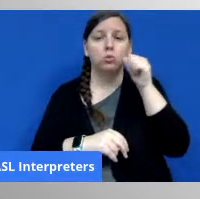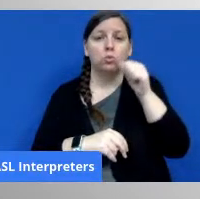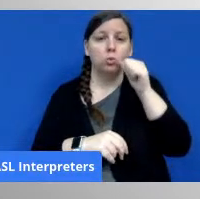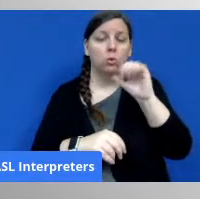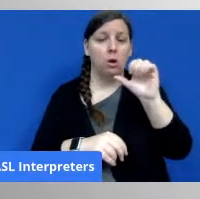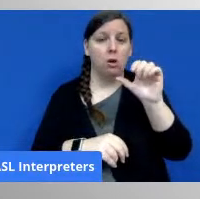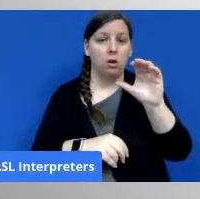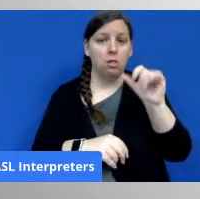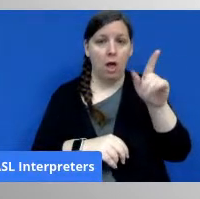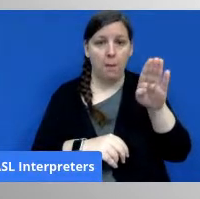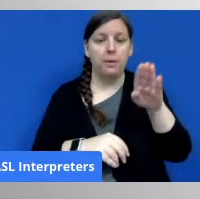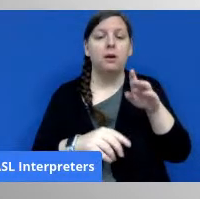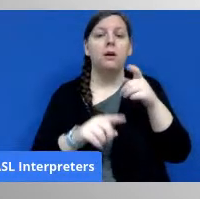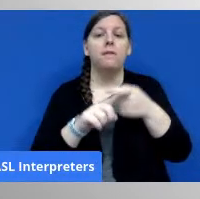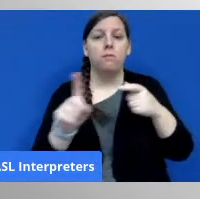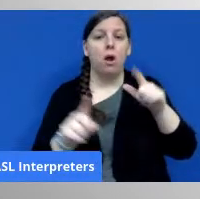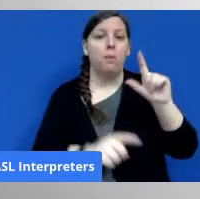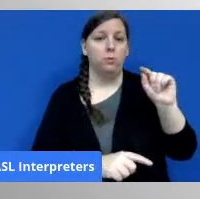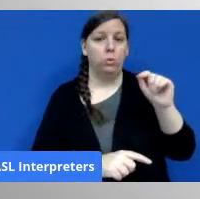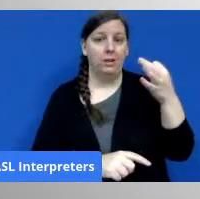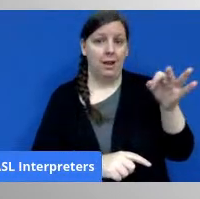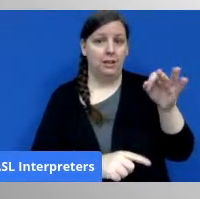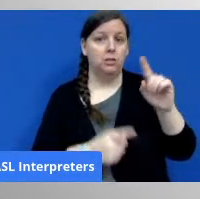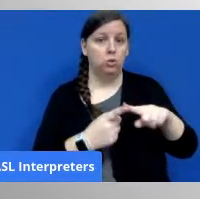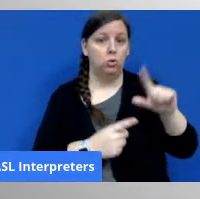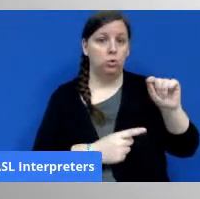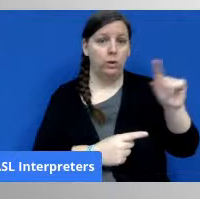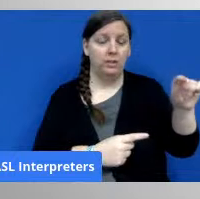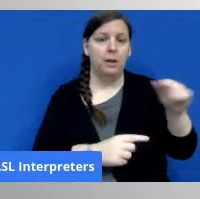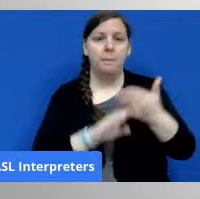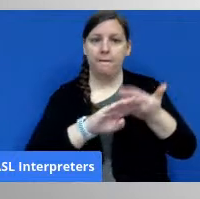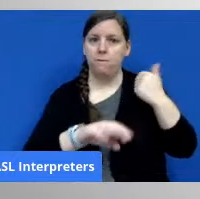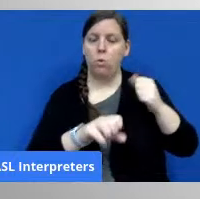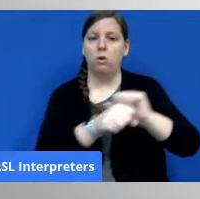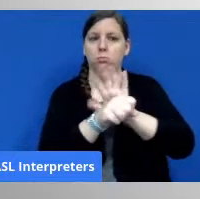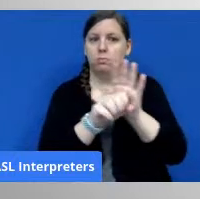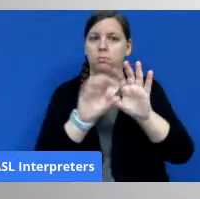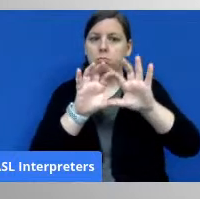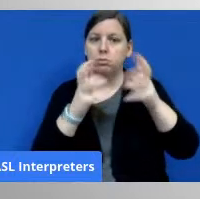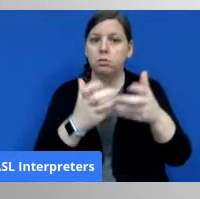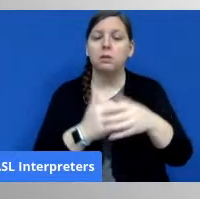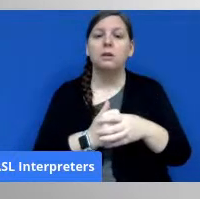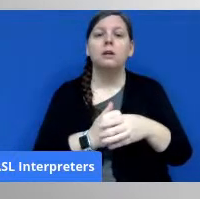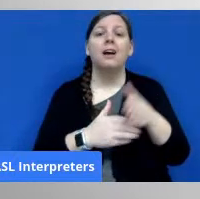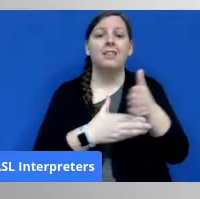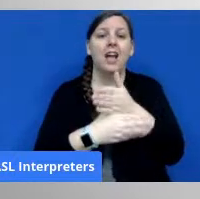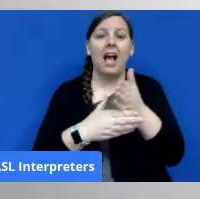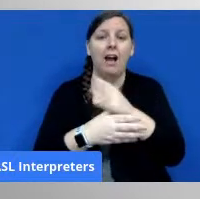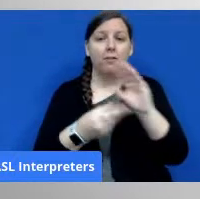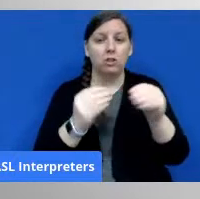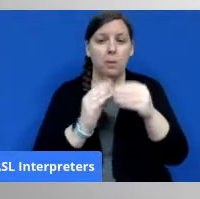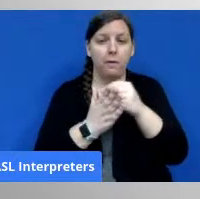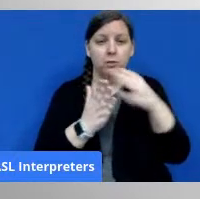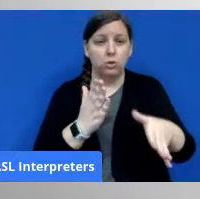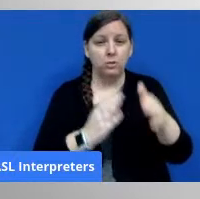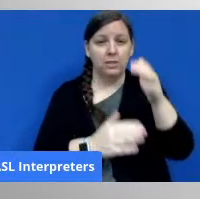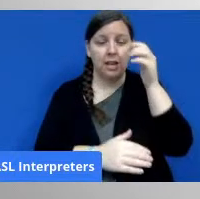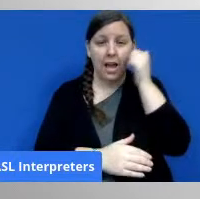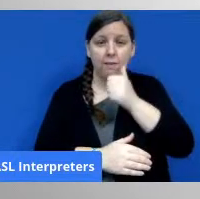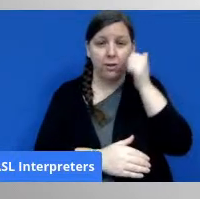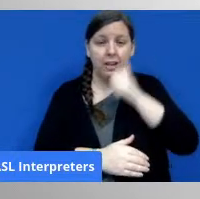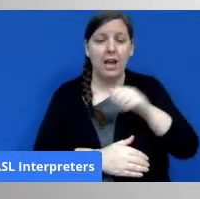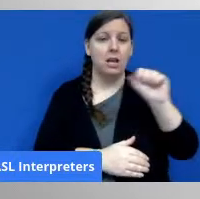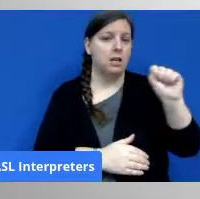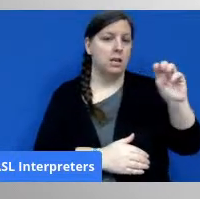2019-2020 school year prior to the pandemic. The average number of students per day, Smilo served 111 students, which was